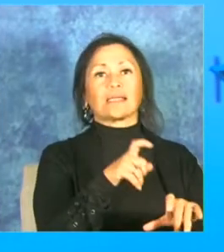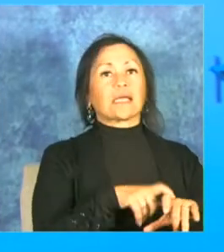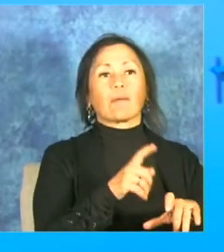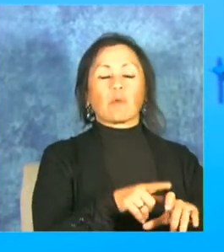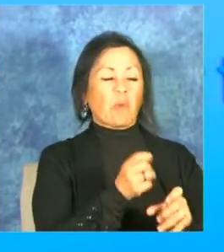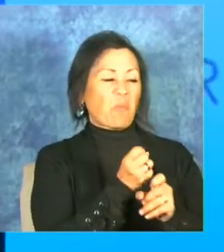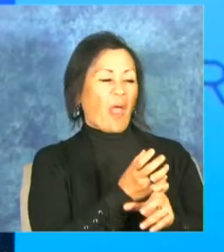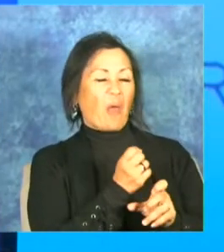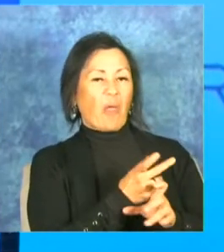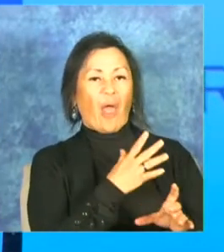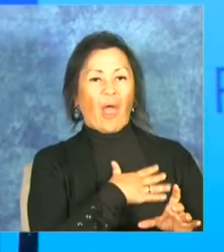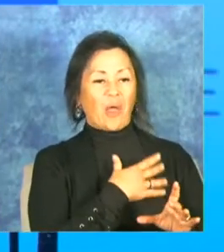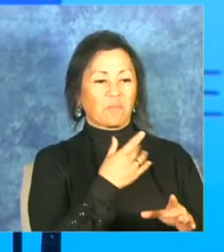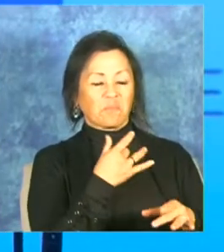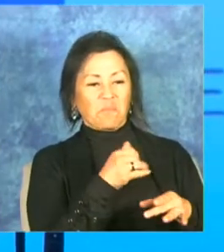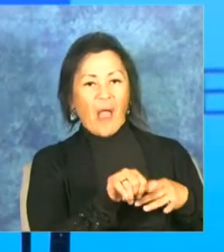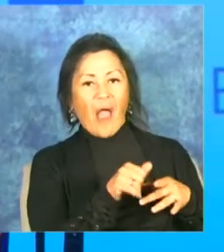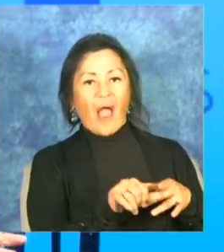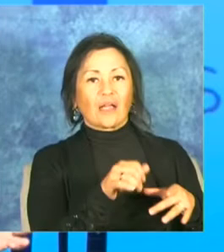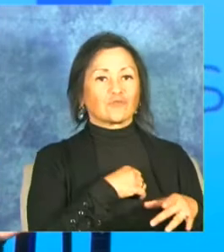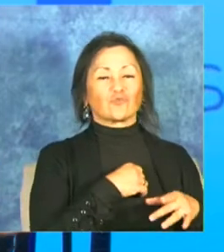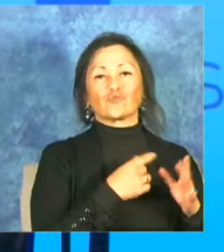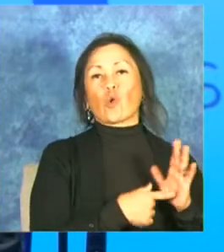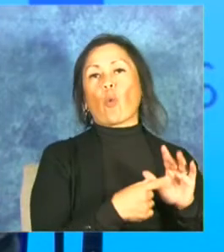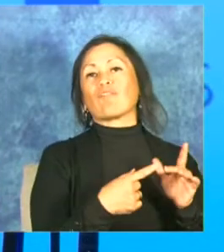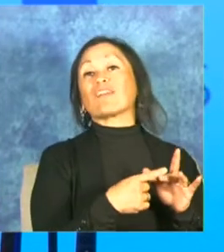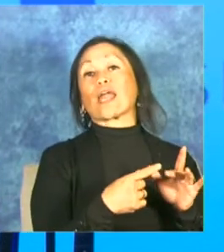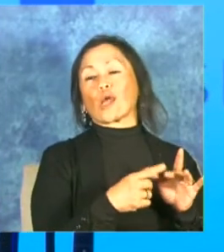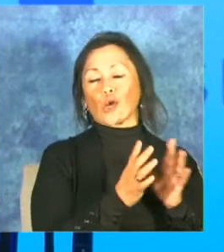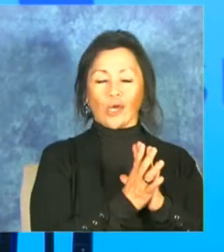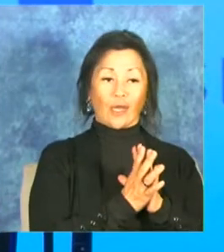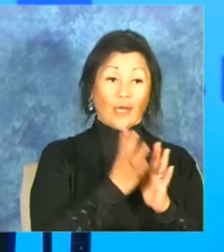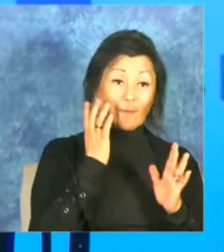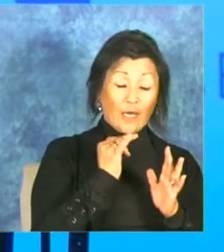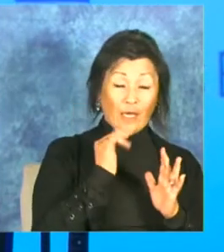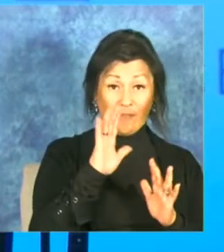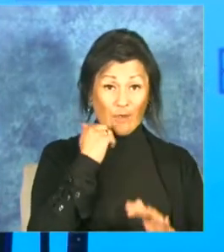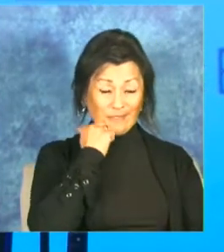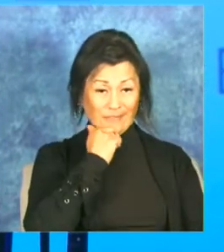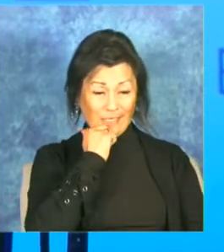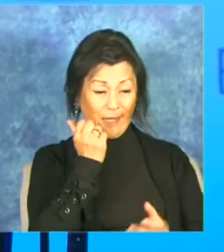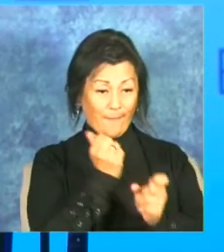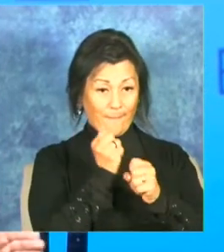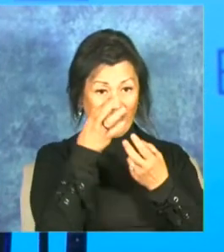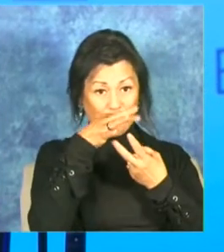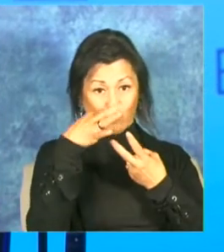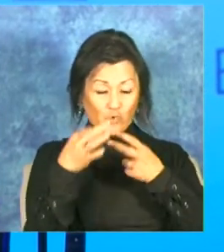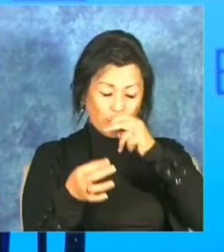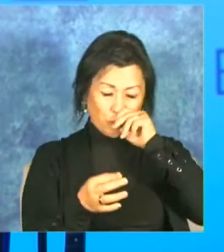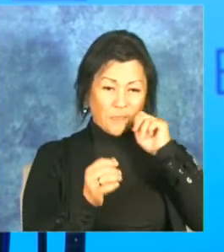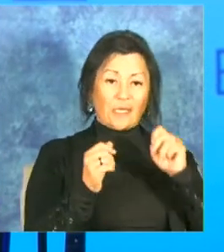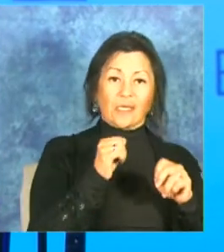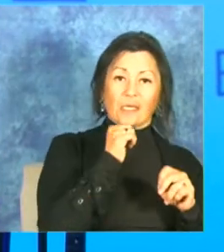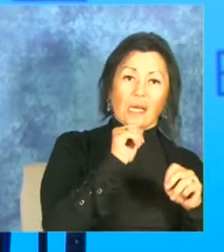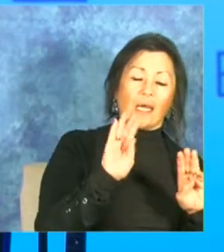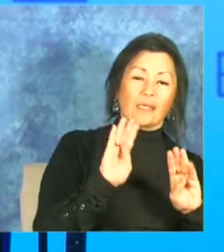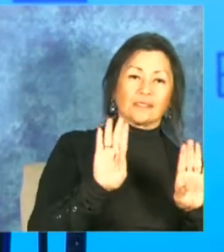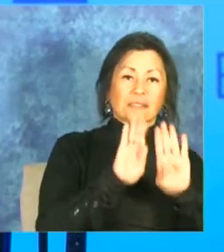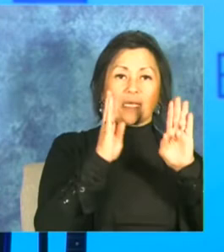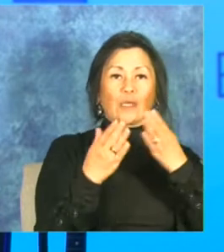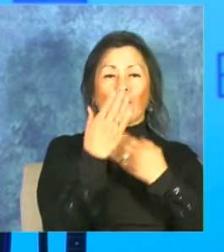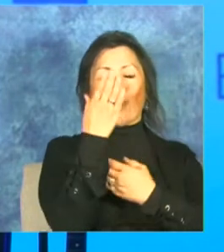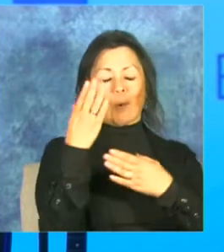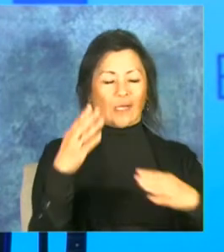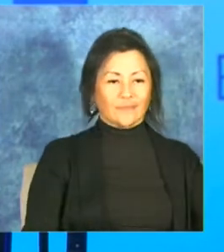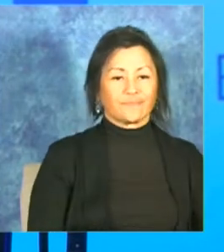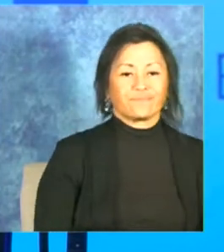Why? Because they're parsing out their day-to-day living and choices they make versus their Sunday morning appearances.